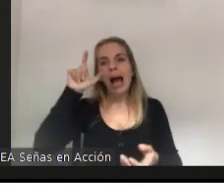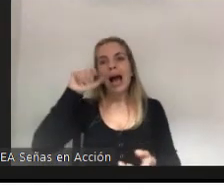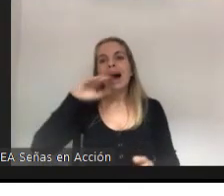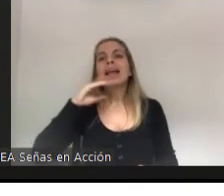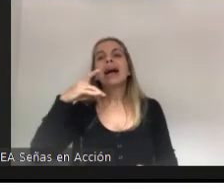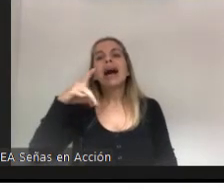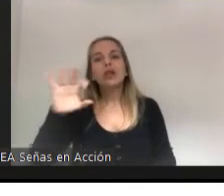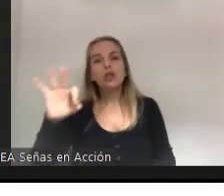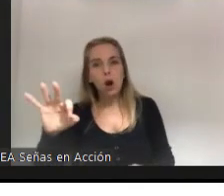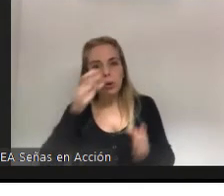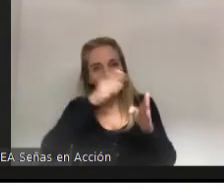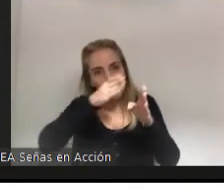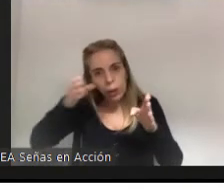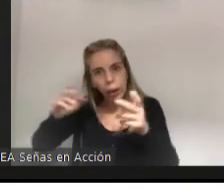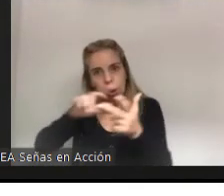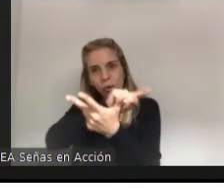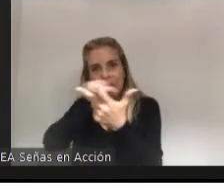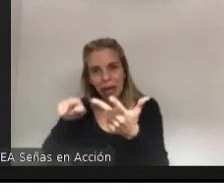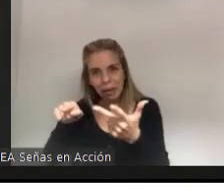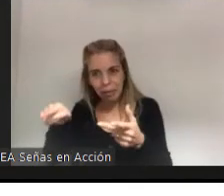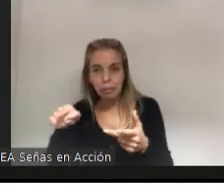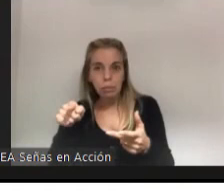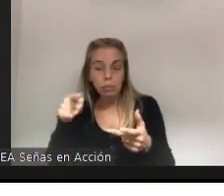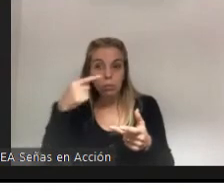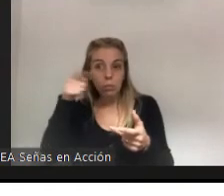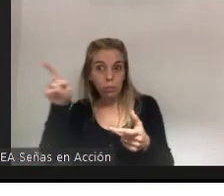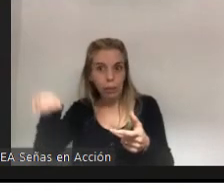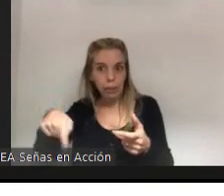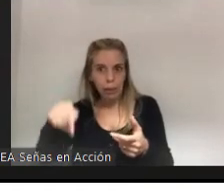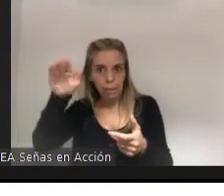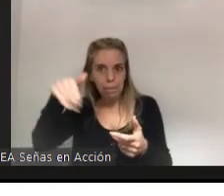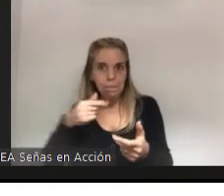Alejandro. So the three of you are in a row.